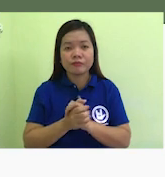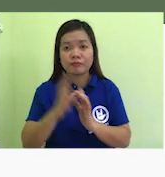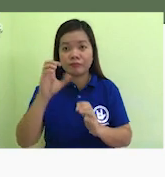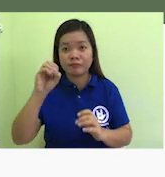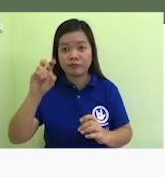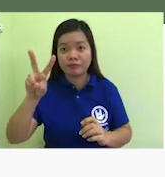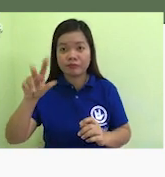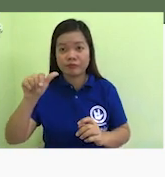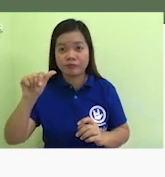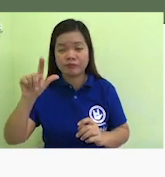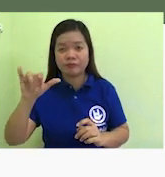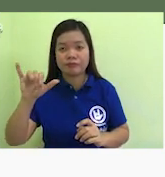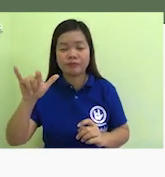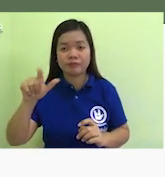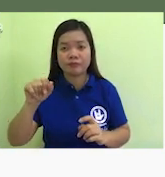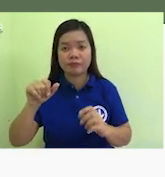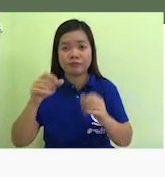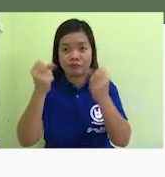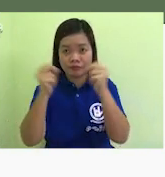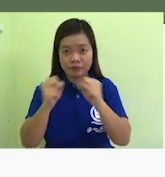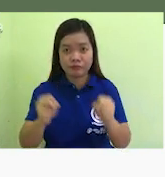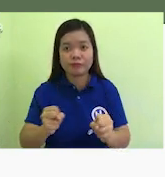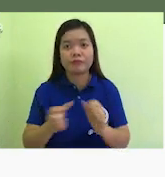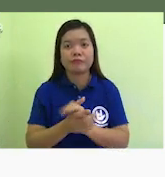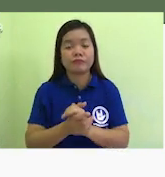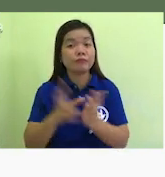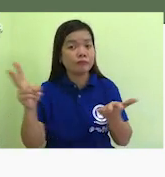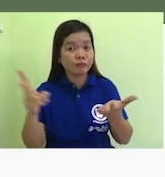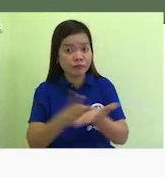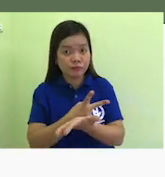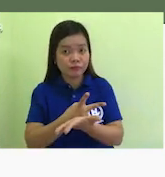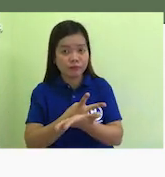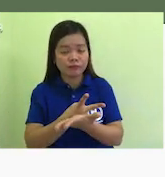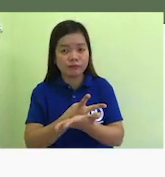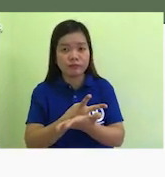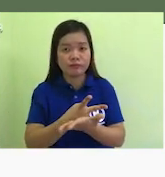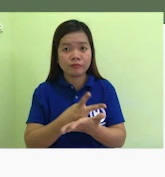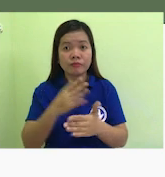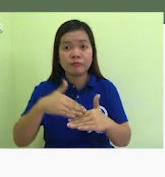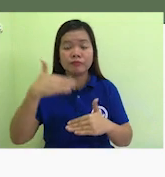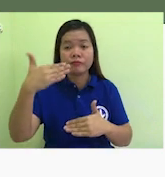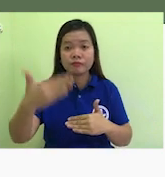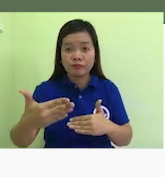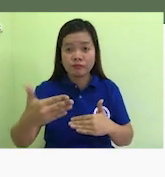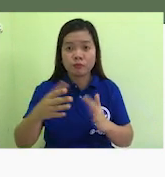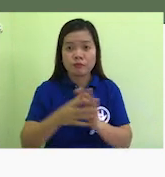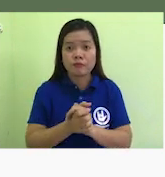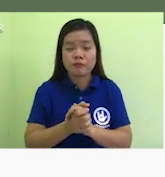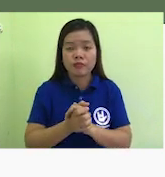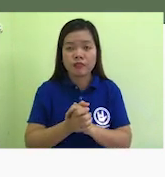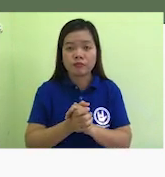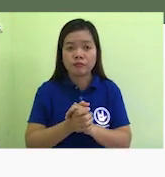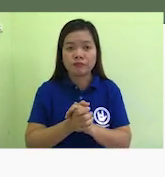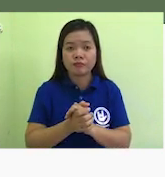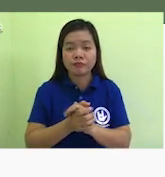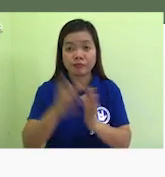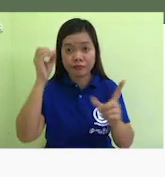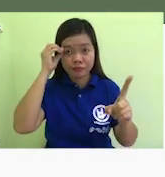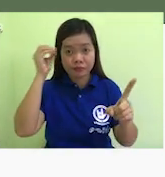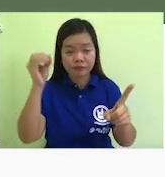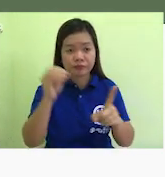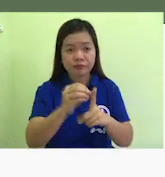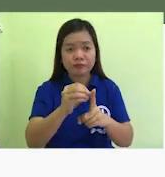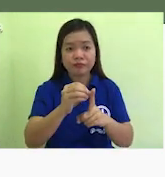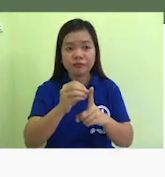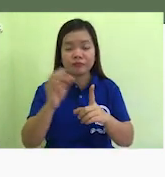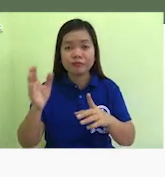natural oval shape. In volleyball, after an underhand serve, the ball